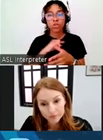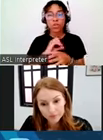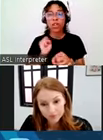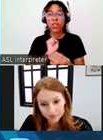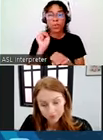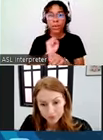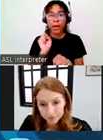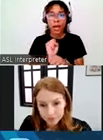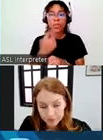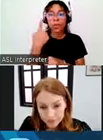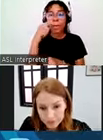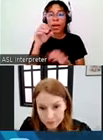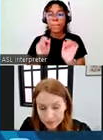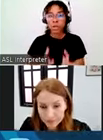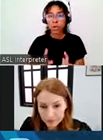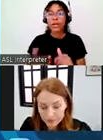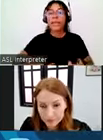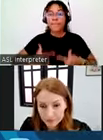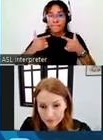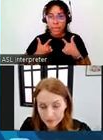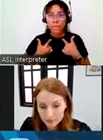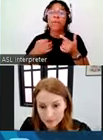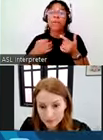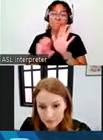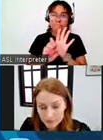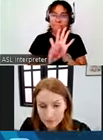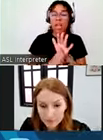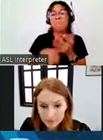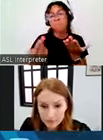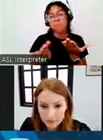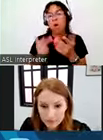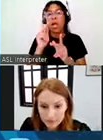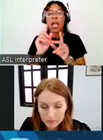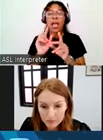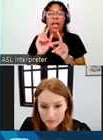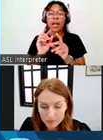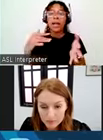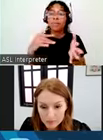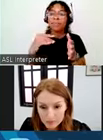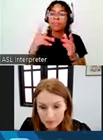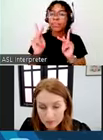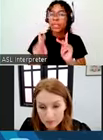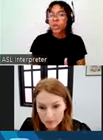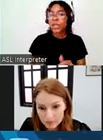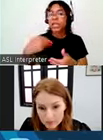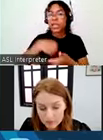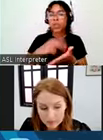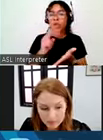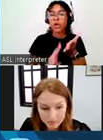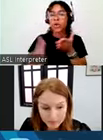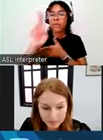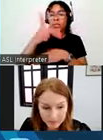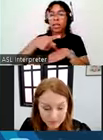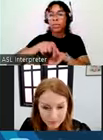of local researchers through things such as the University of Puerto Rico MIWES contract. So We really are trying to make sure